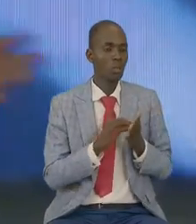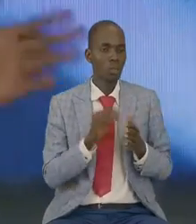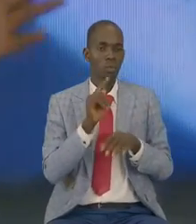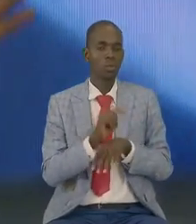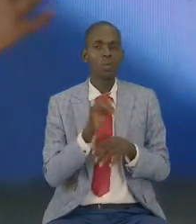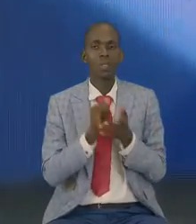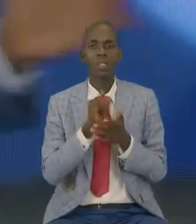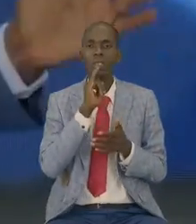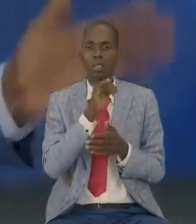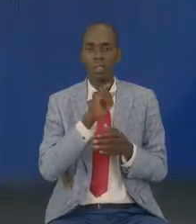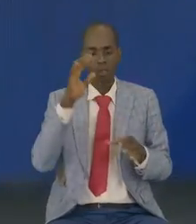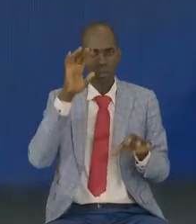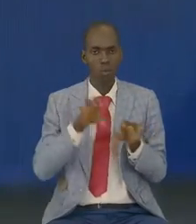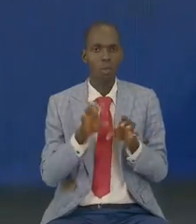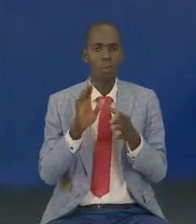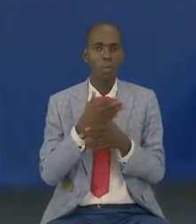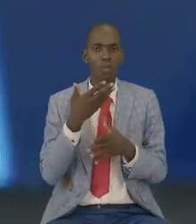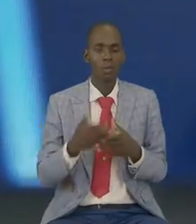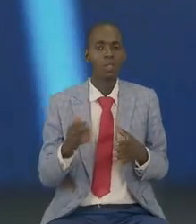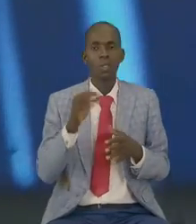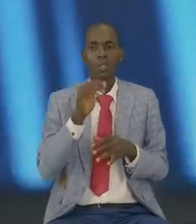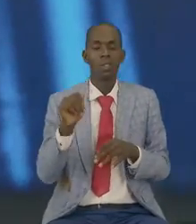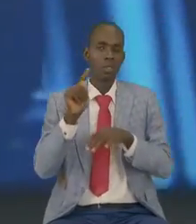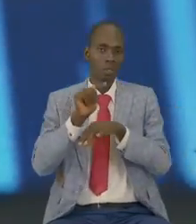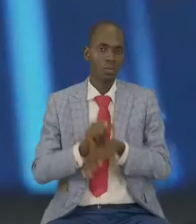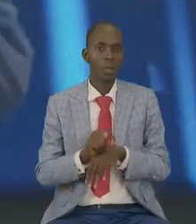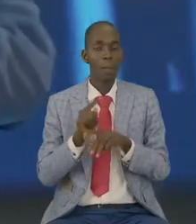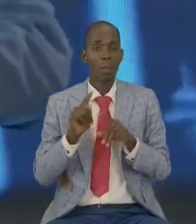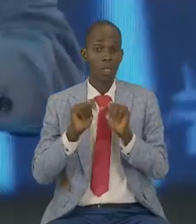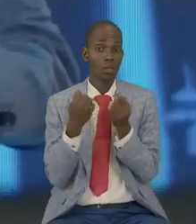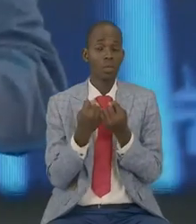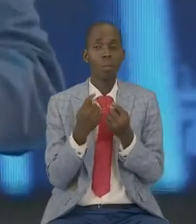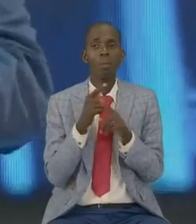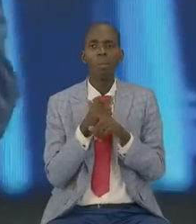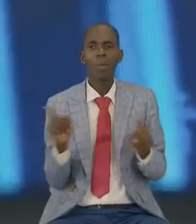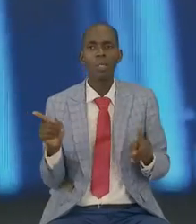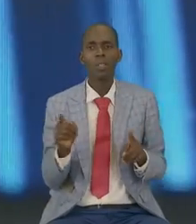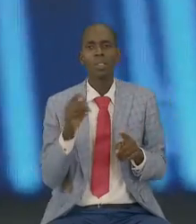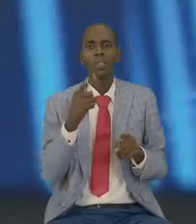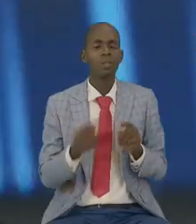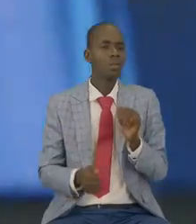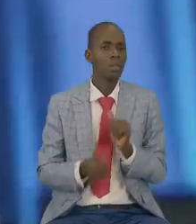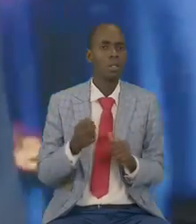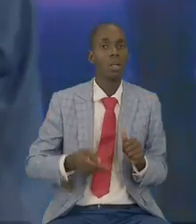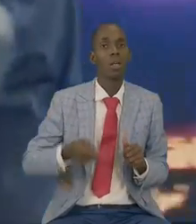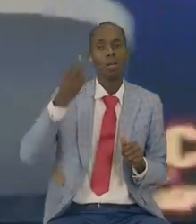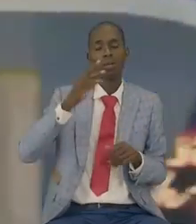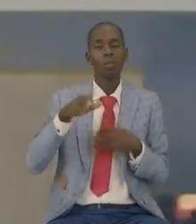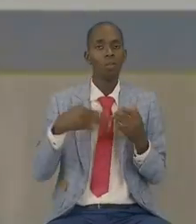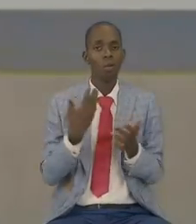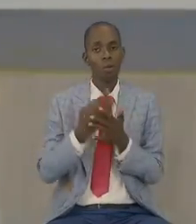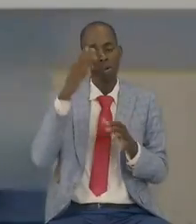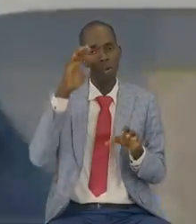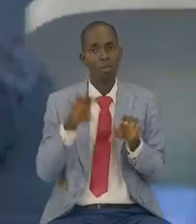a covenant between a tribe and a tribe. But the highest of all covenants is the covenant